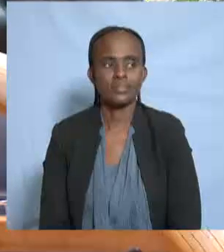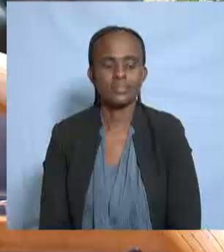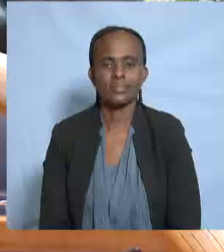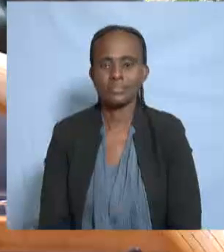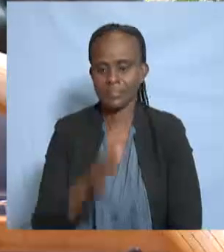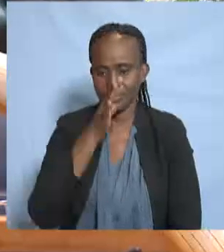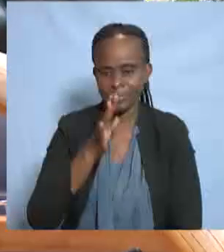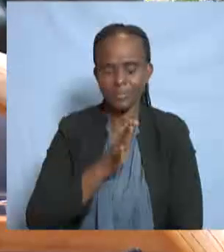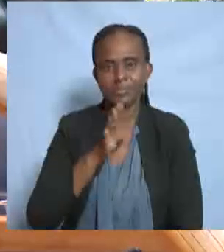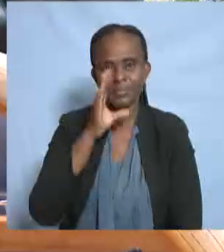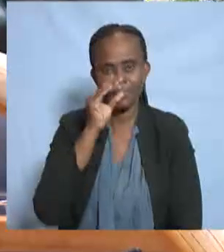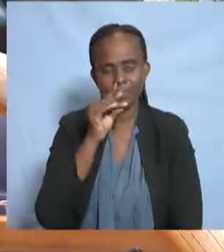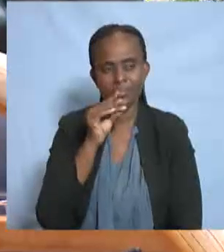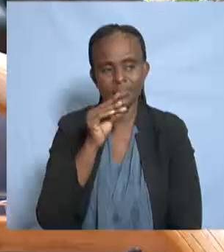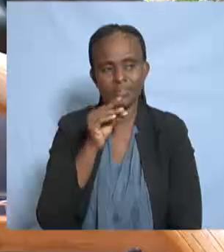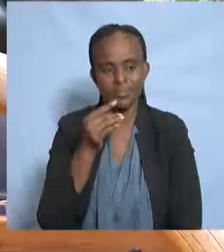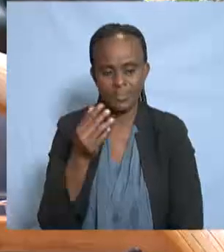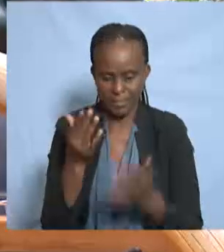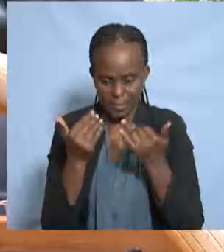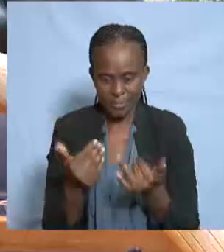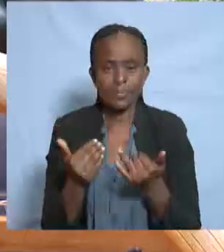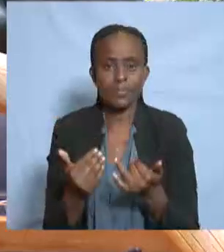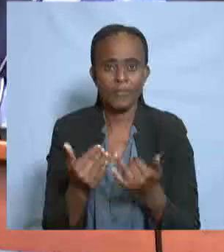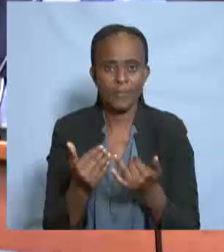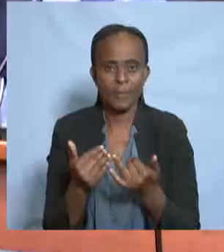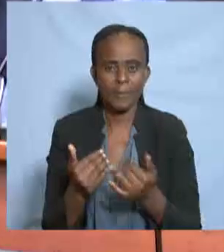Madam Speaker, I wish to debate right now.